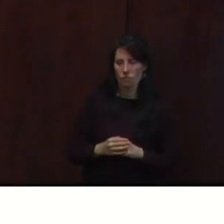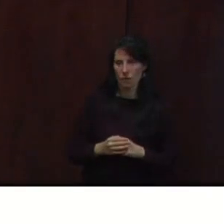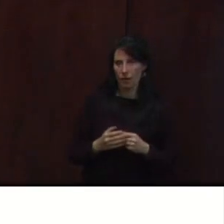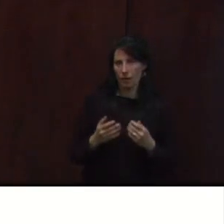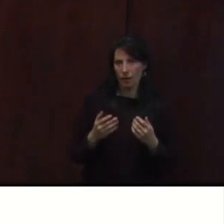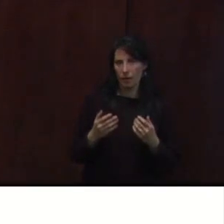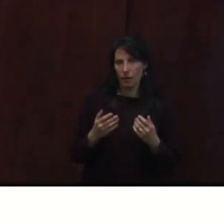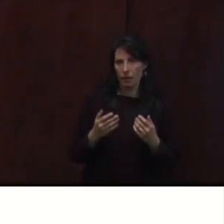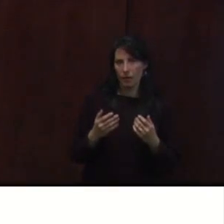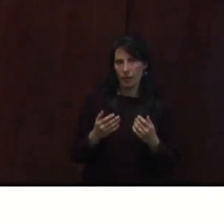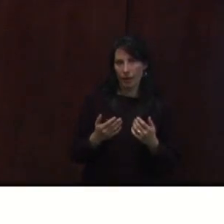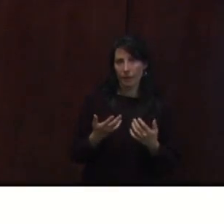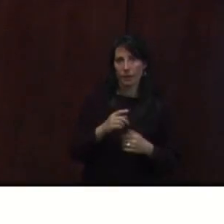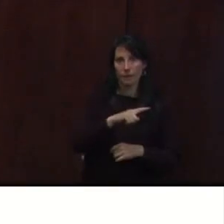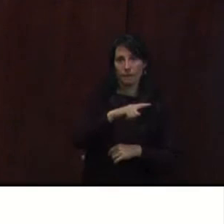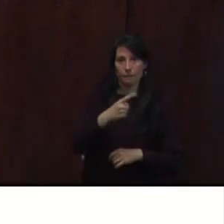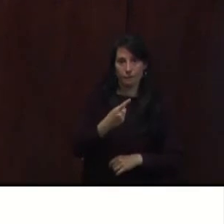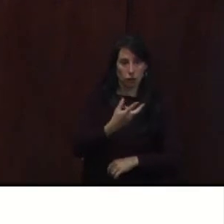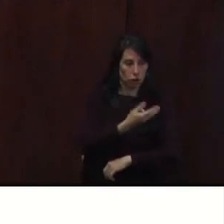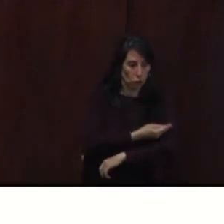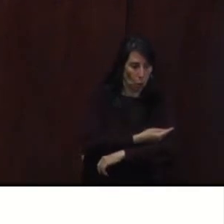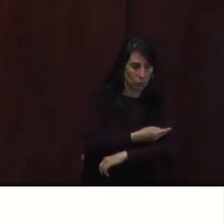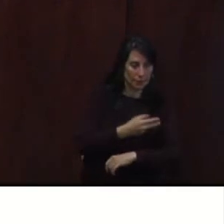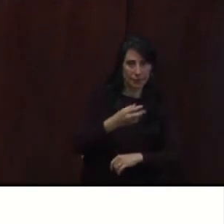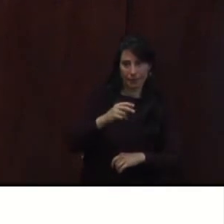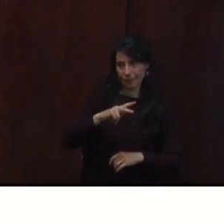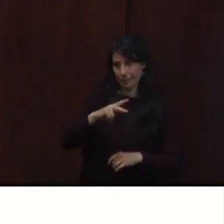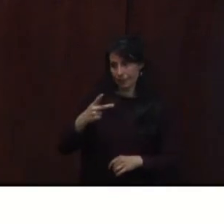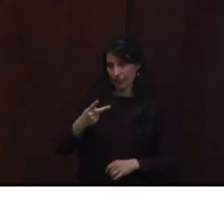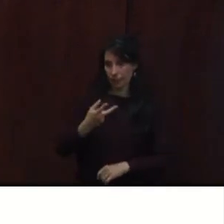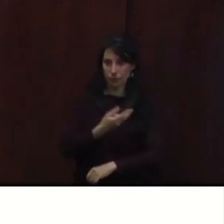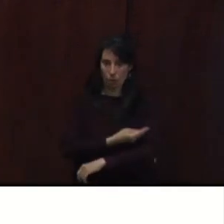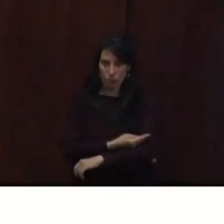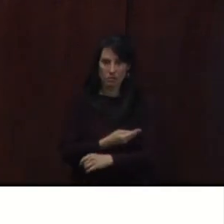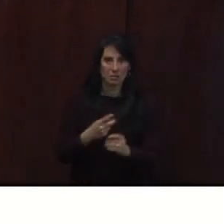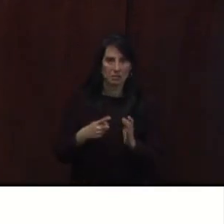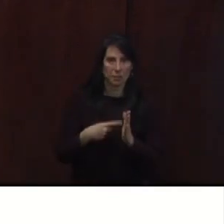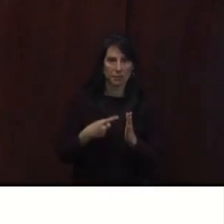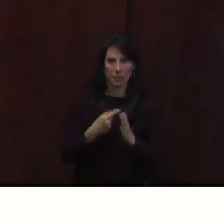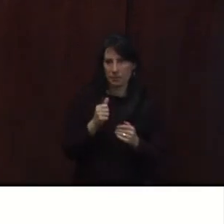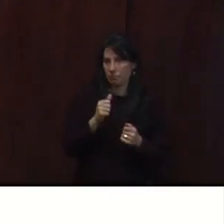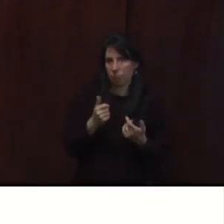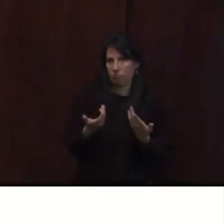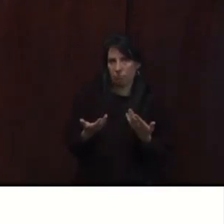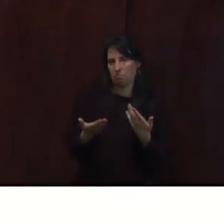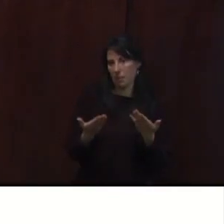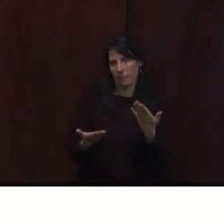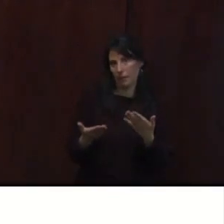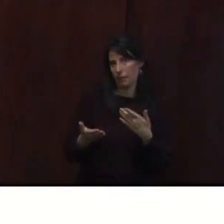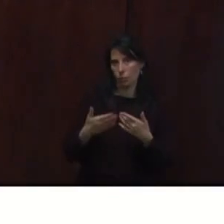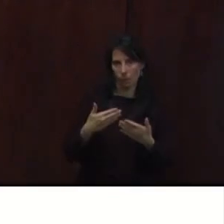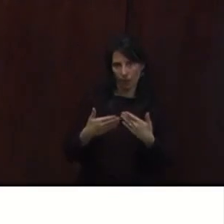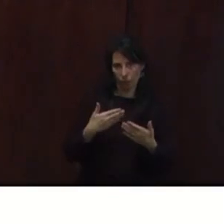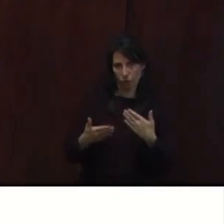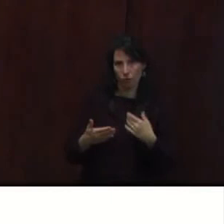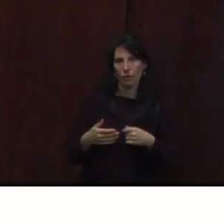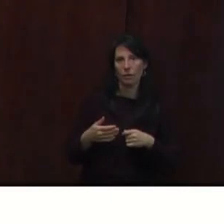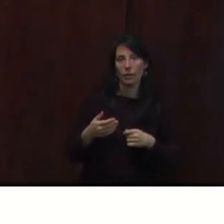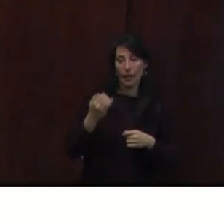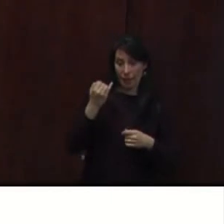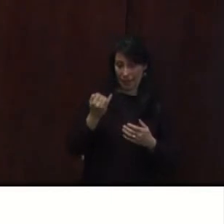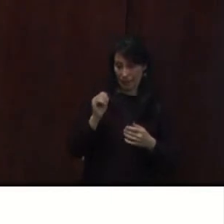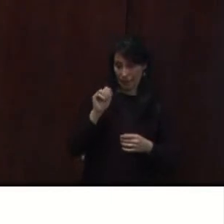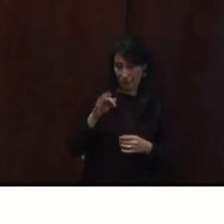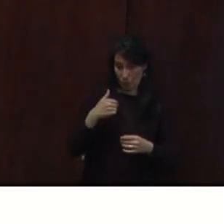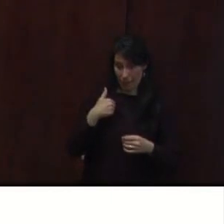point, that only becomes relevant at an individual level. And what that means is at some point, we have enough supply on hand where we just open up a site. And then